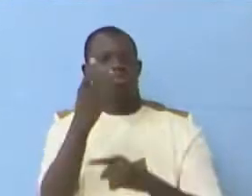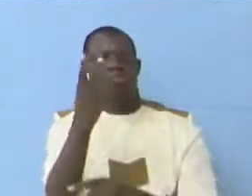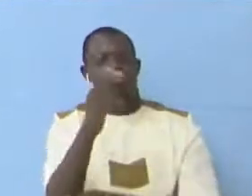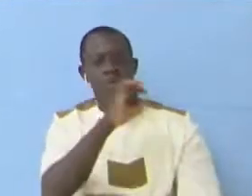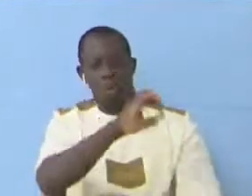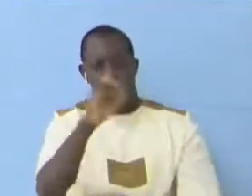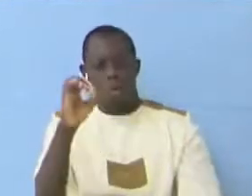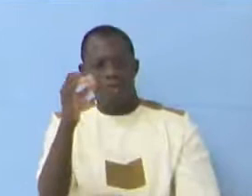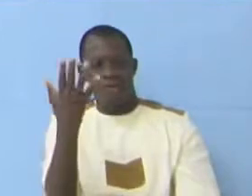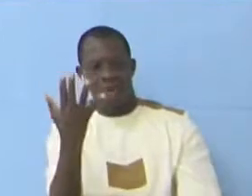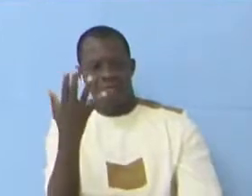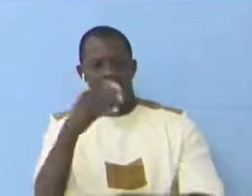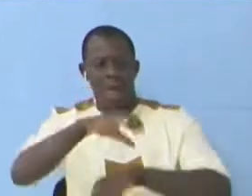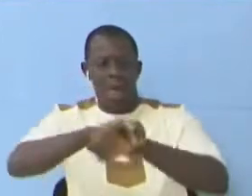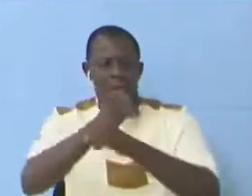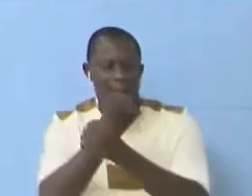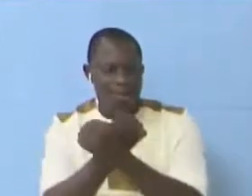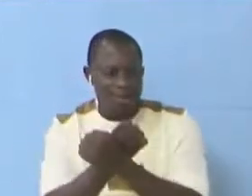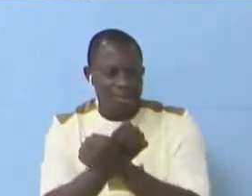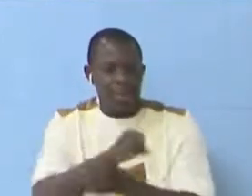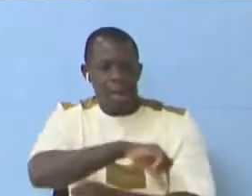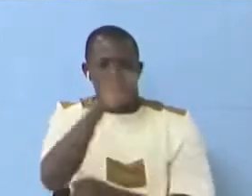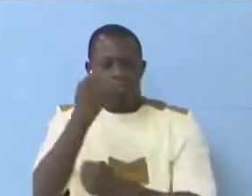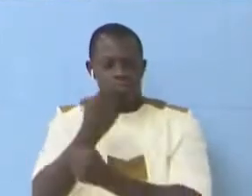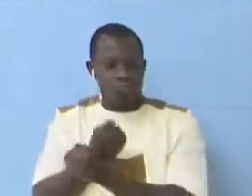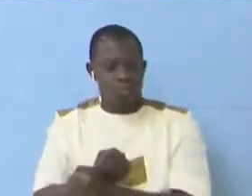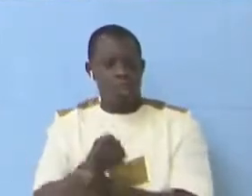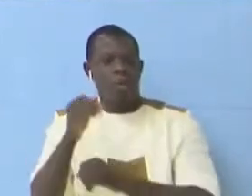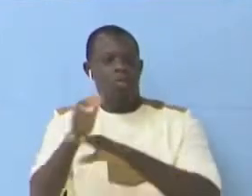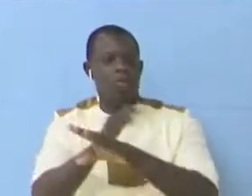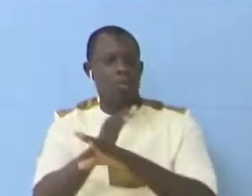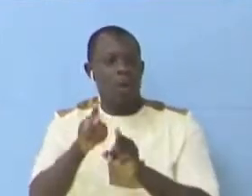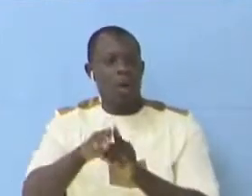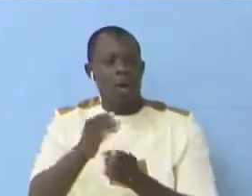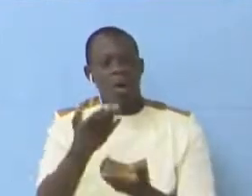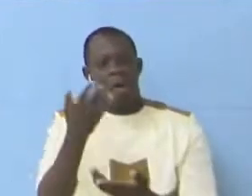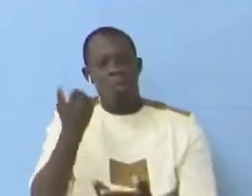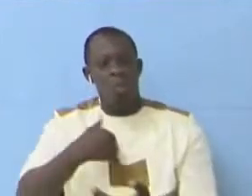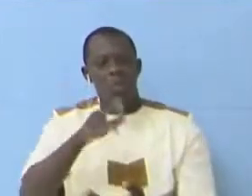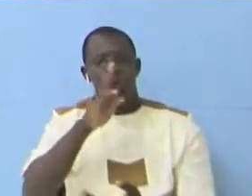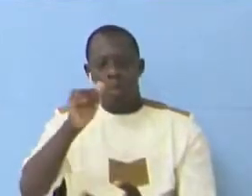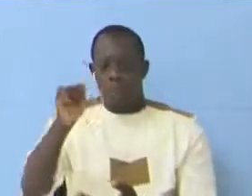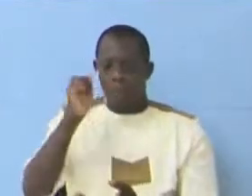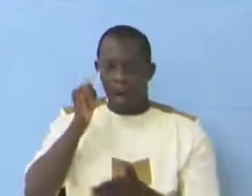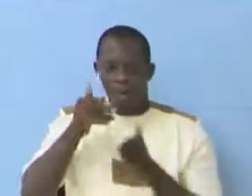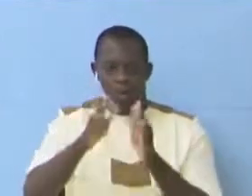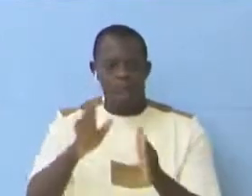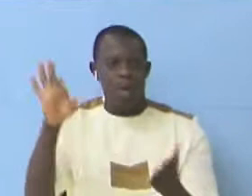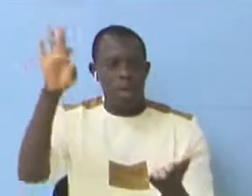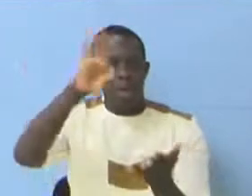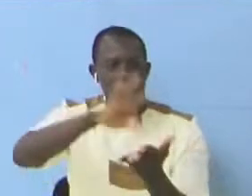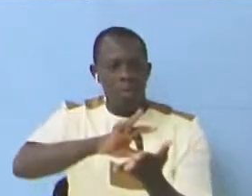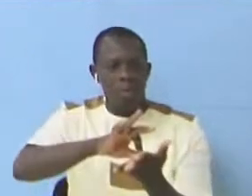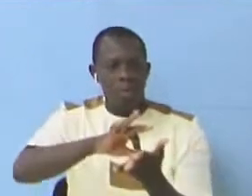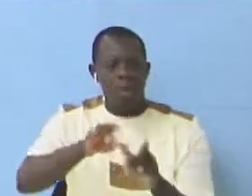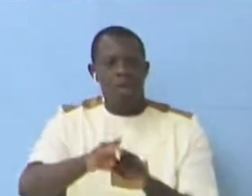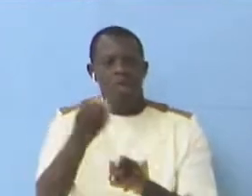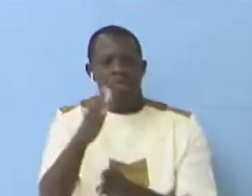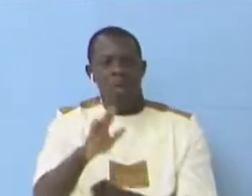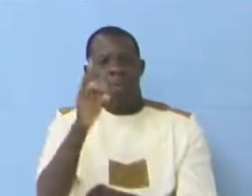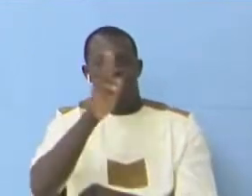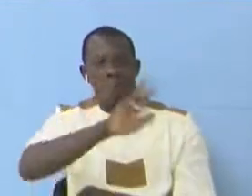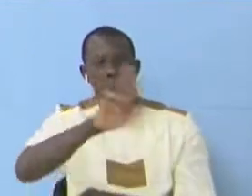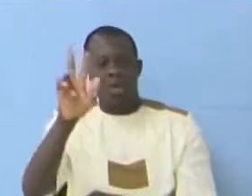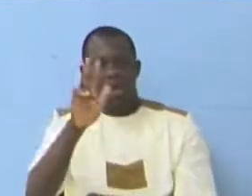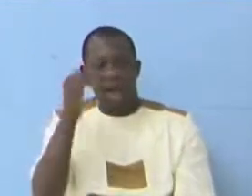2005 arrest and detention of migrants from West African countries. waaye balaa loolu nag dinañ bëgg ñu njëkk a